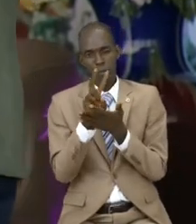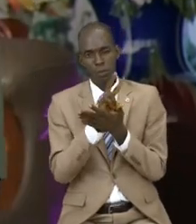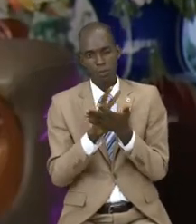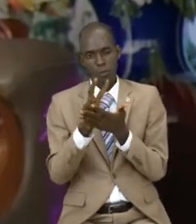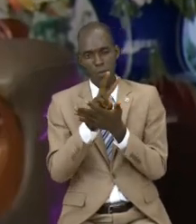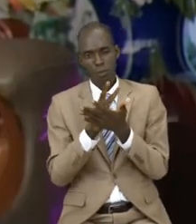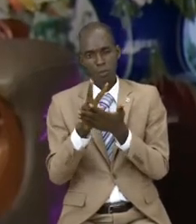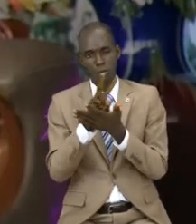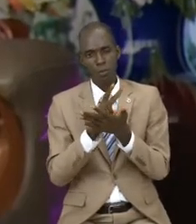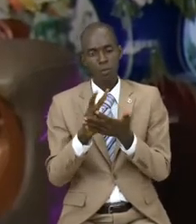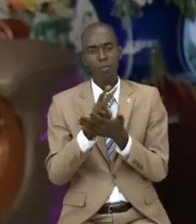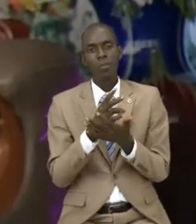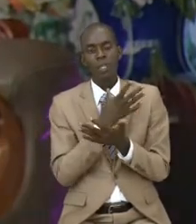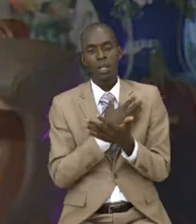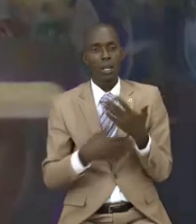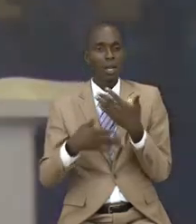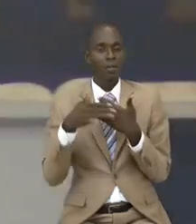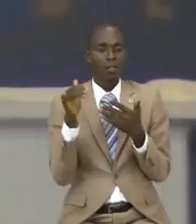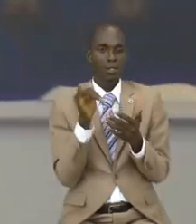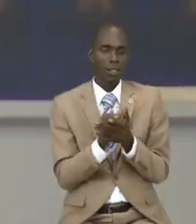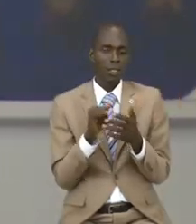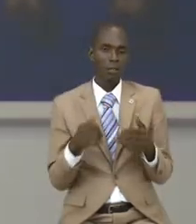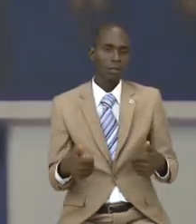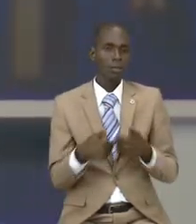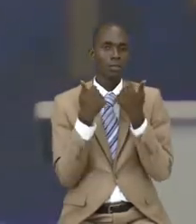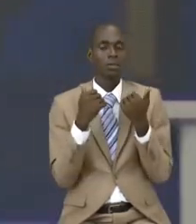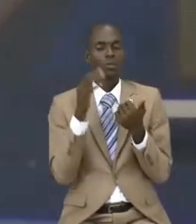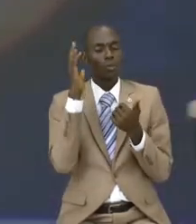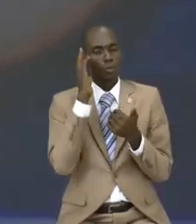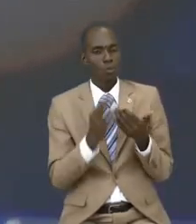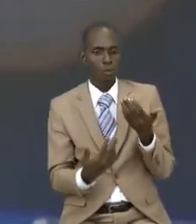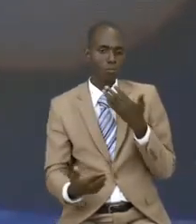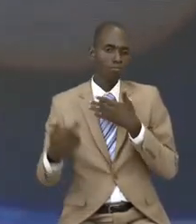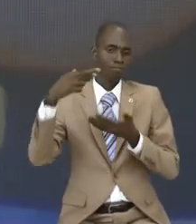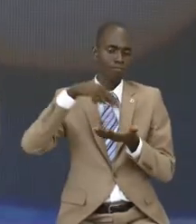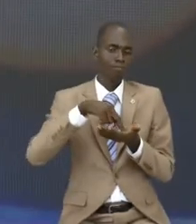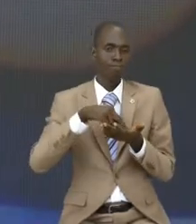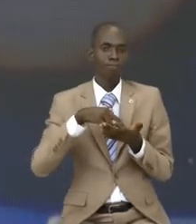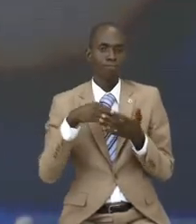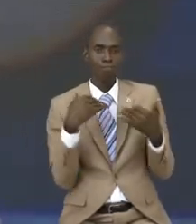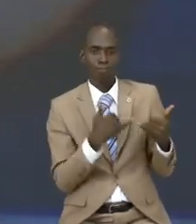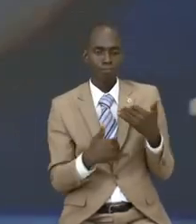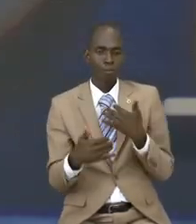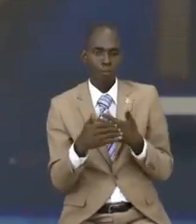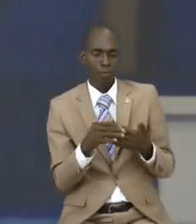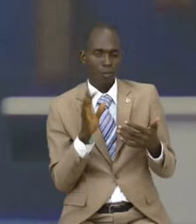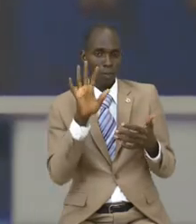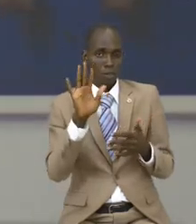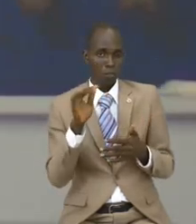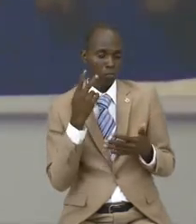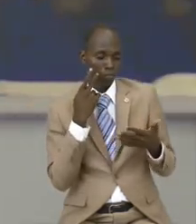And then after that game, there's a playback. And the coach will say, watch